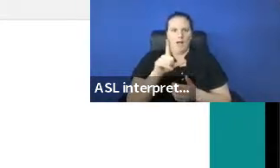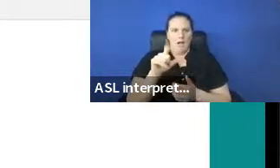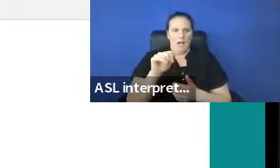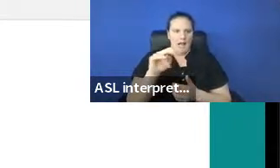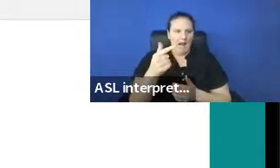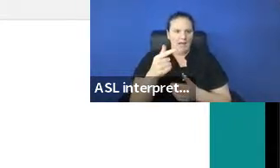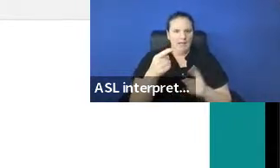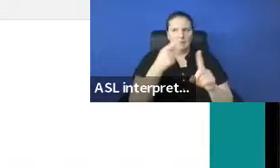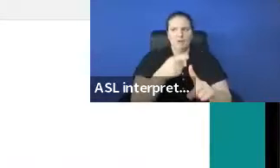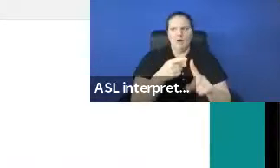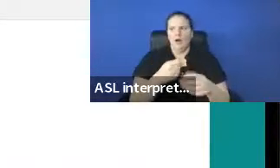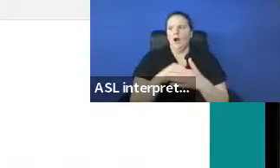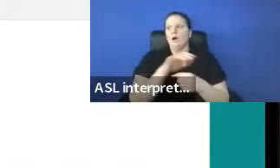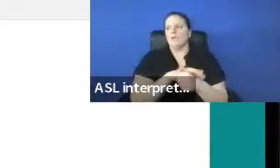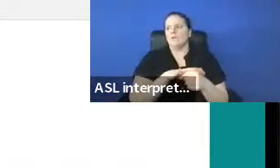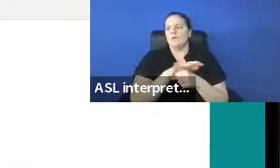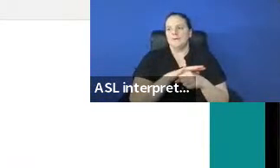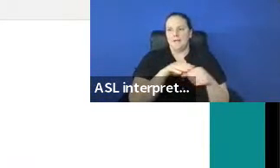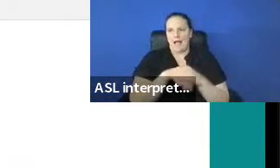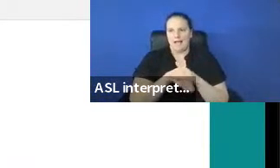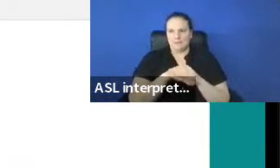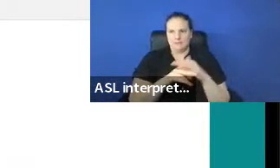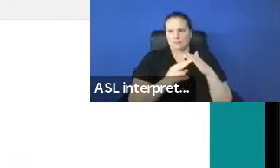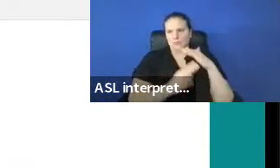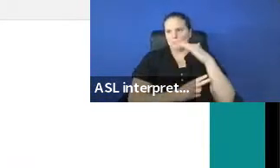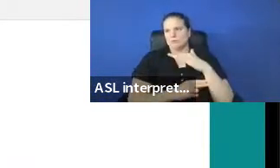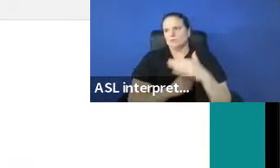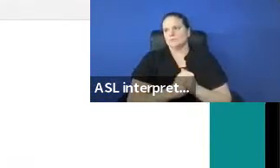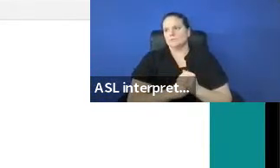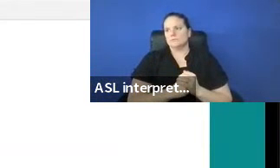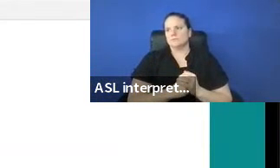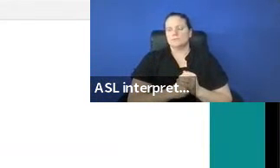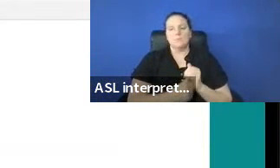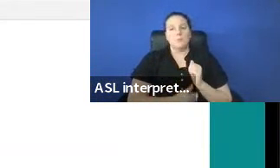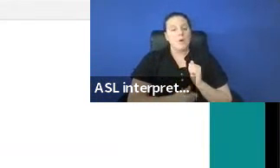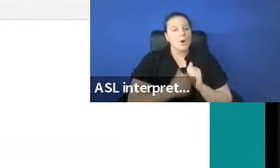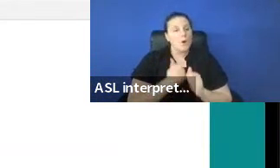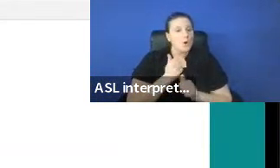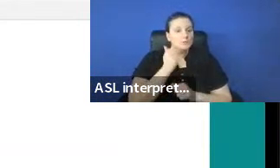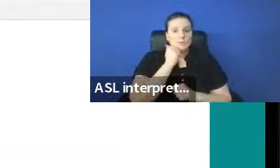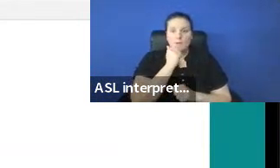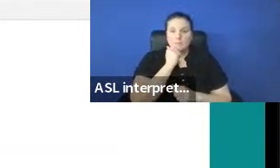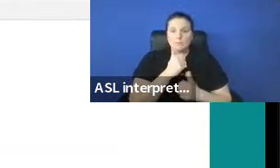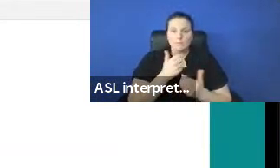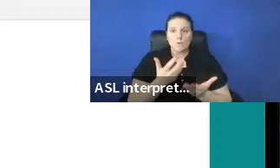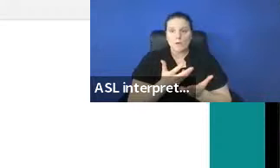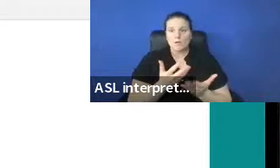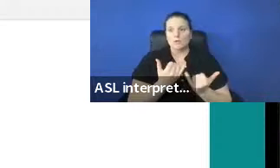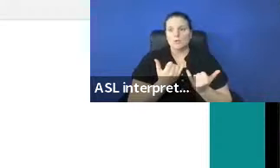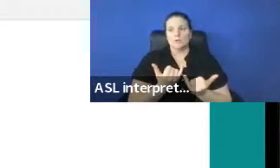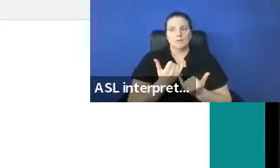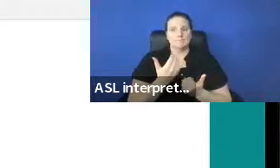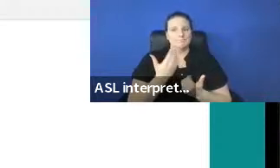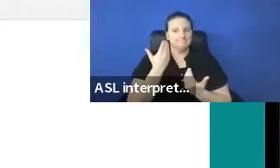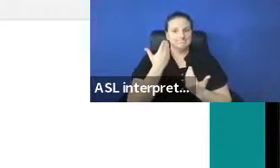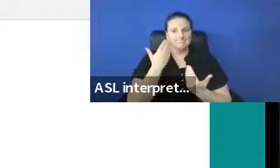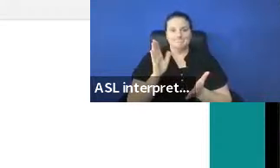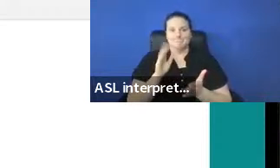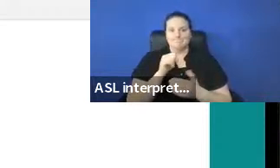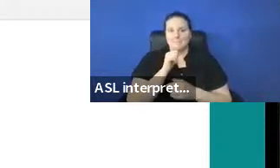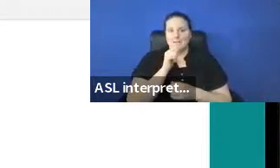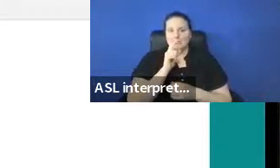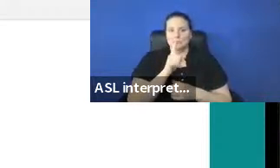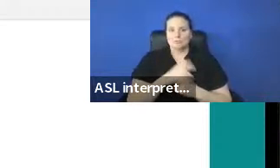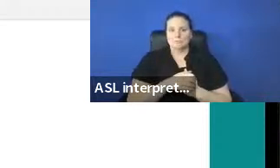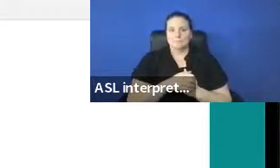Which local access bridge concept? And the most common answer we got was currently unsure. And